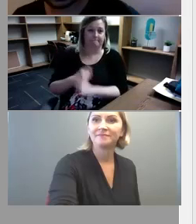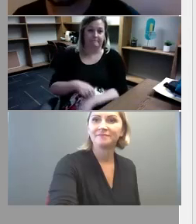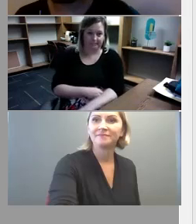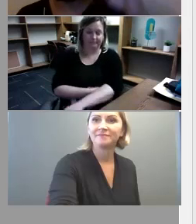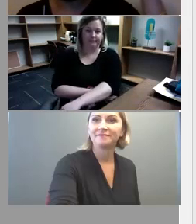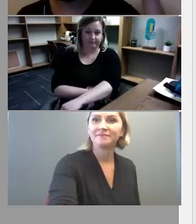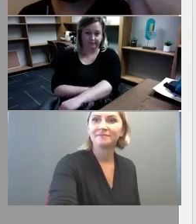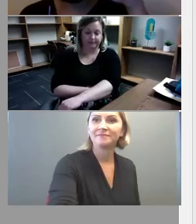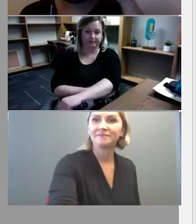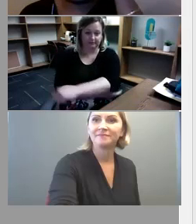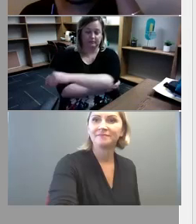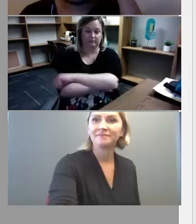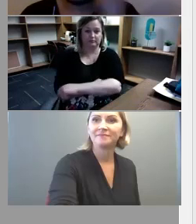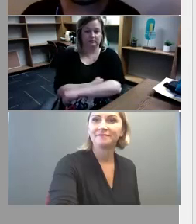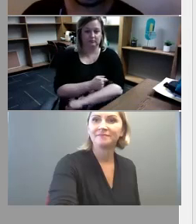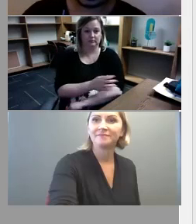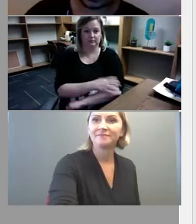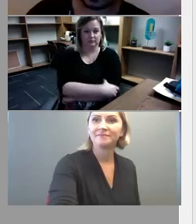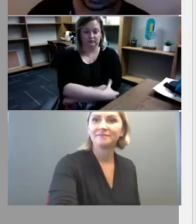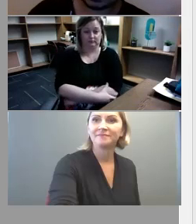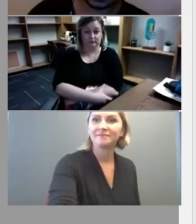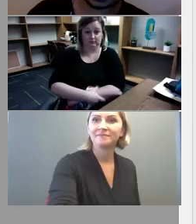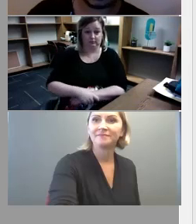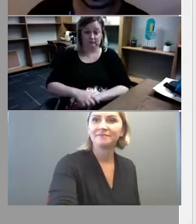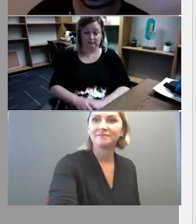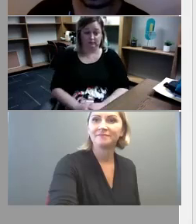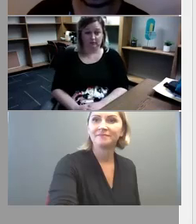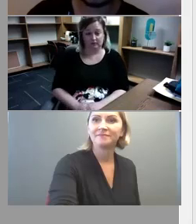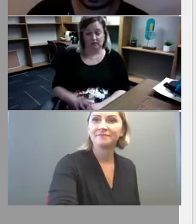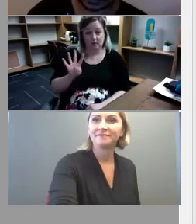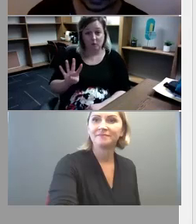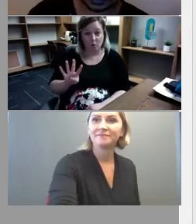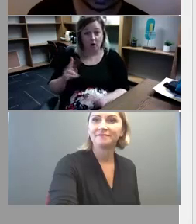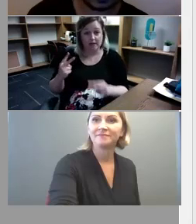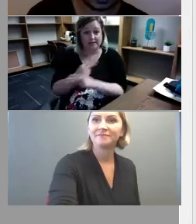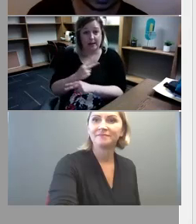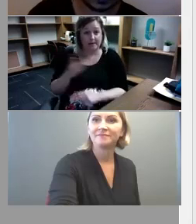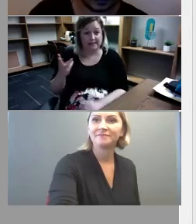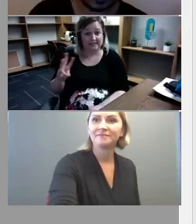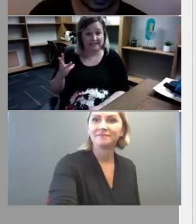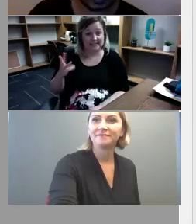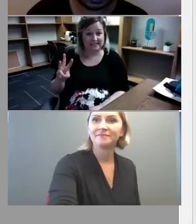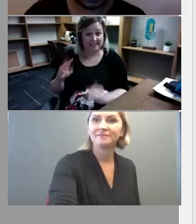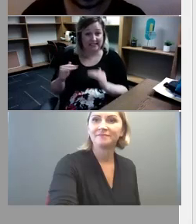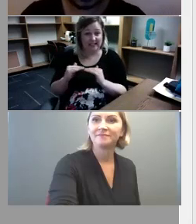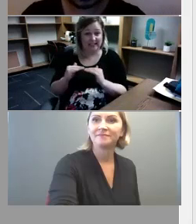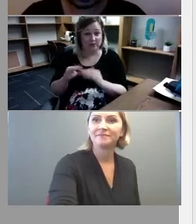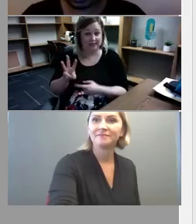So n by 4 times 16 again. So 4 times 16 gives us what? 4 times 16 gives us 64